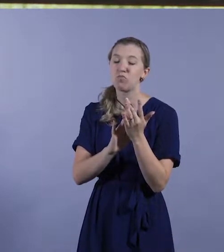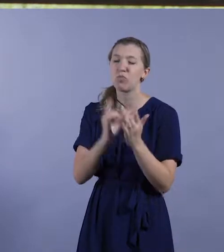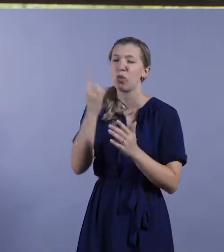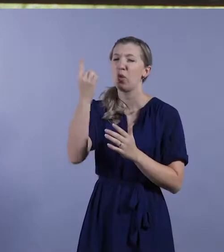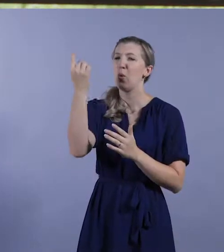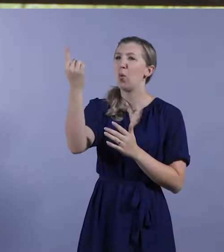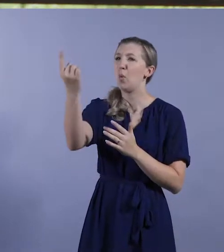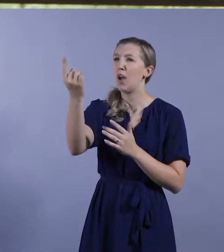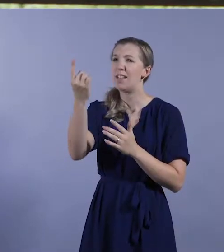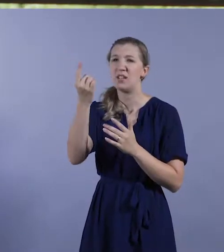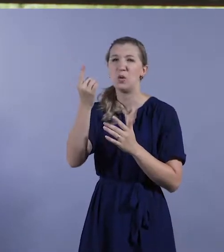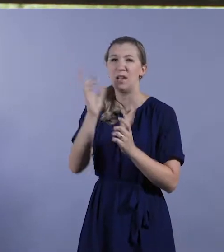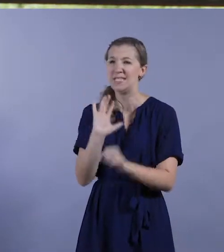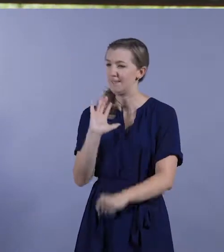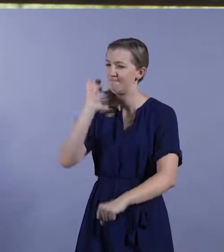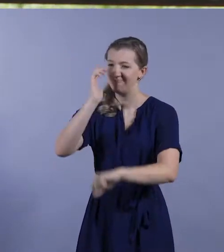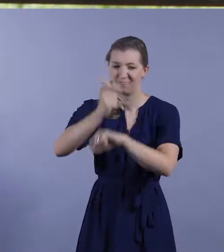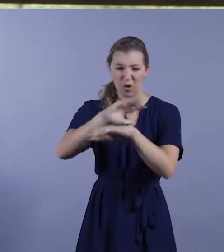brought this all together,